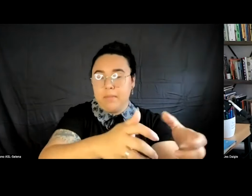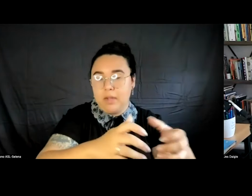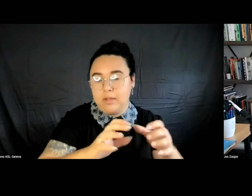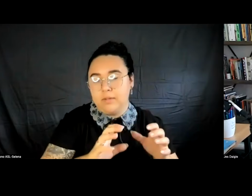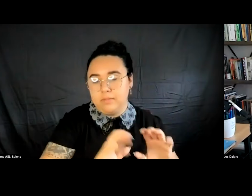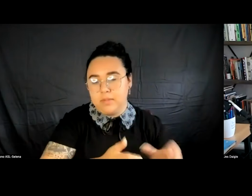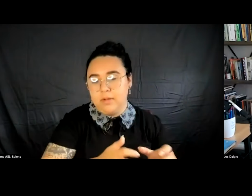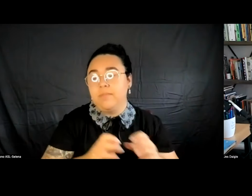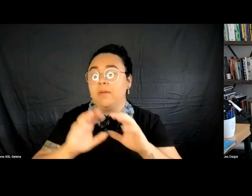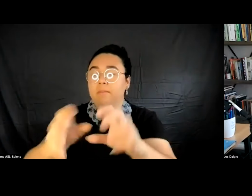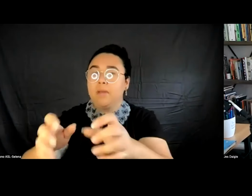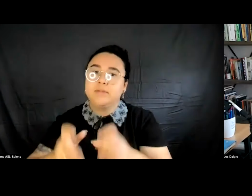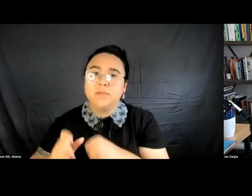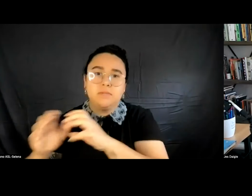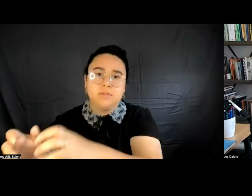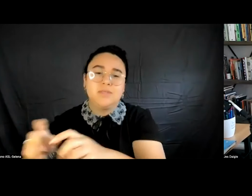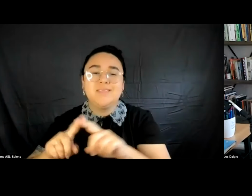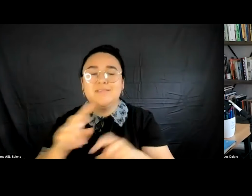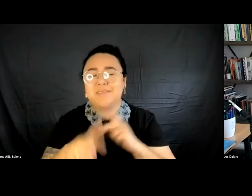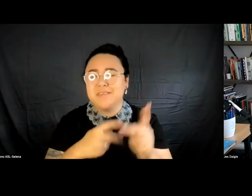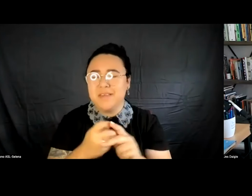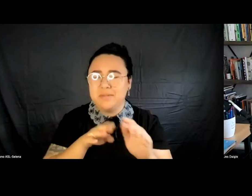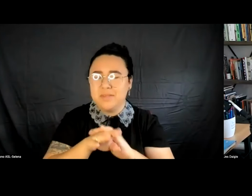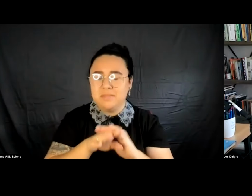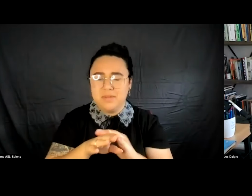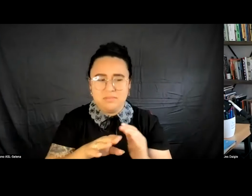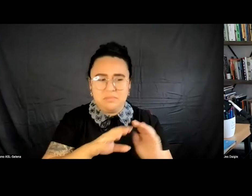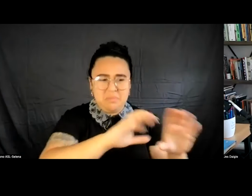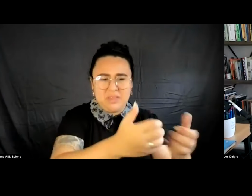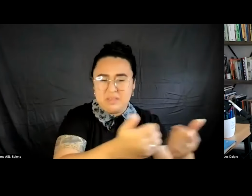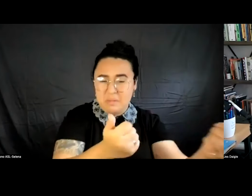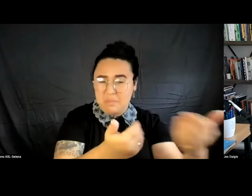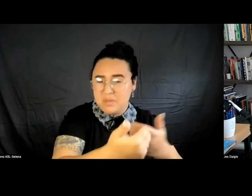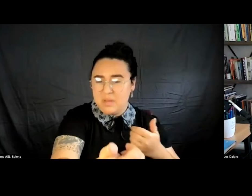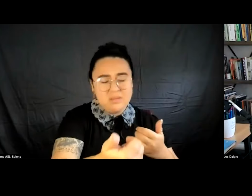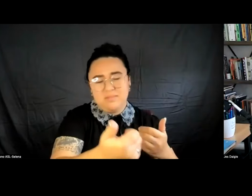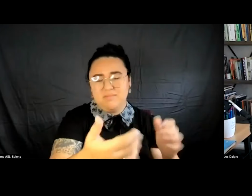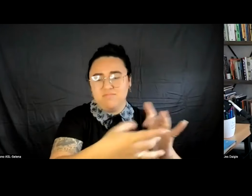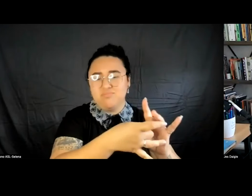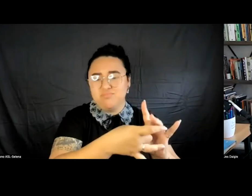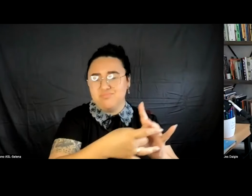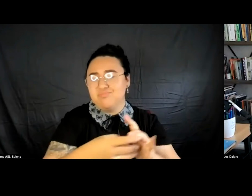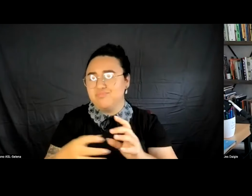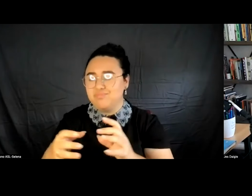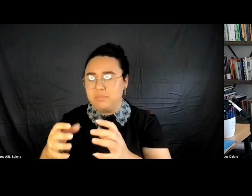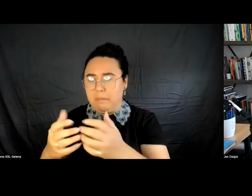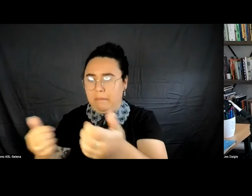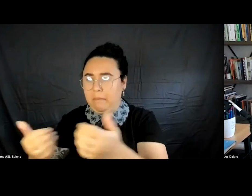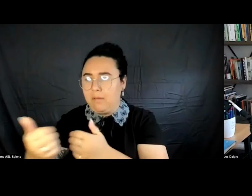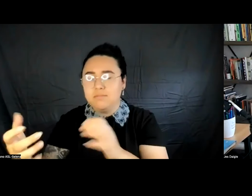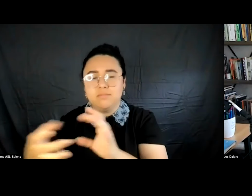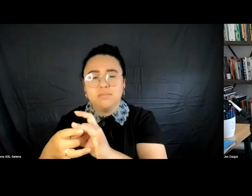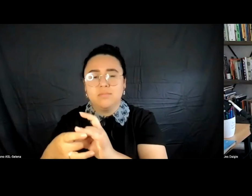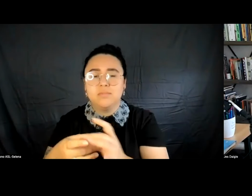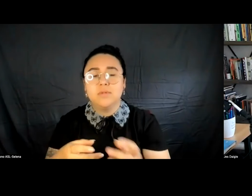of accessibility. And so one of the things that I've been thinking about is how do we unify that? How do we make it so when we make something accessible to screen readers, it's